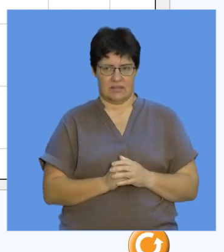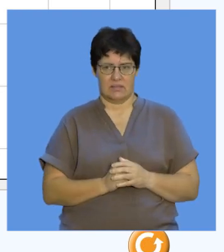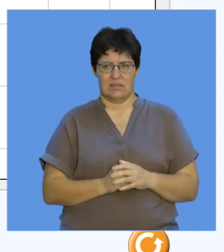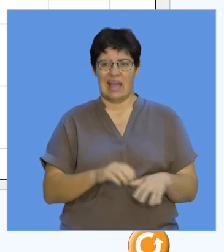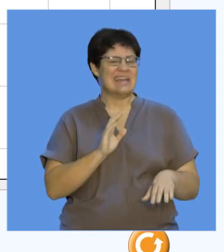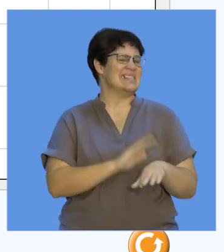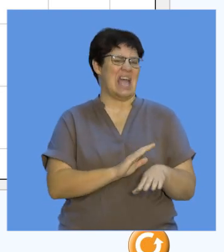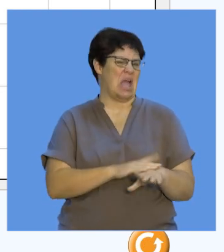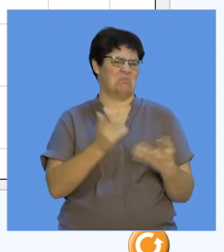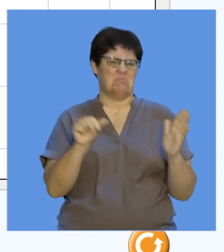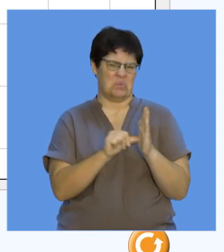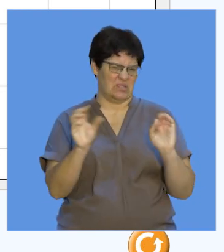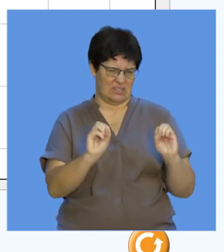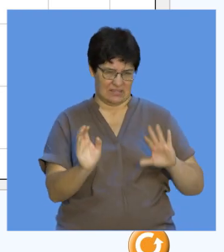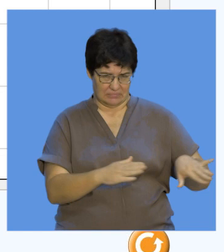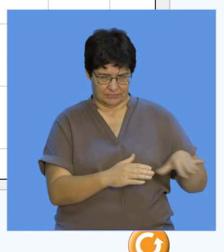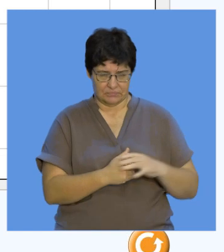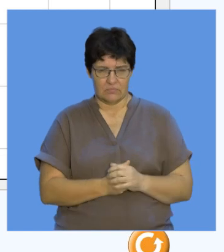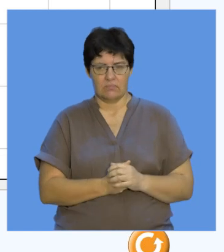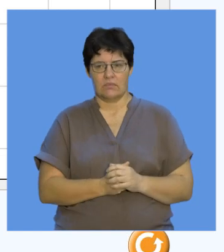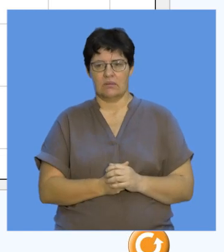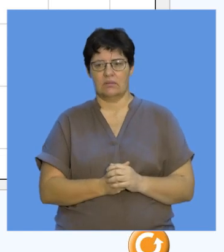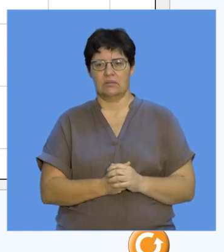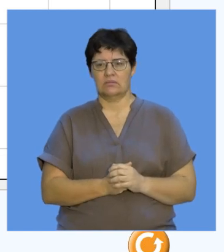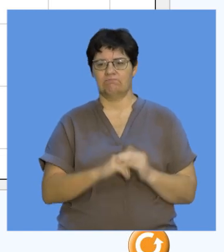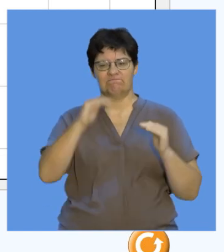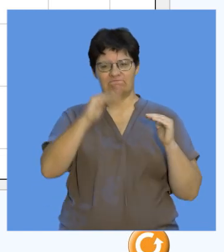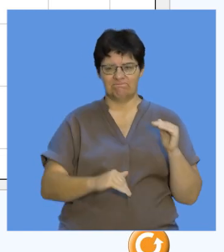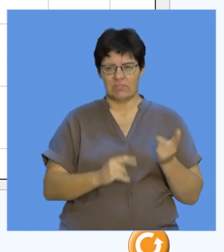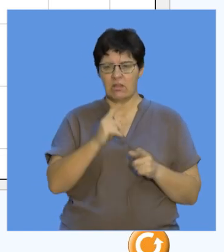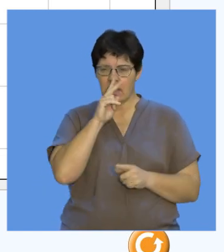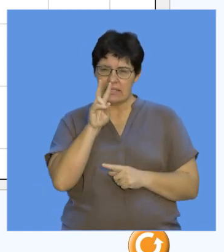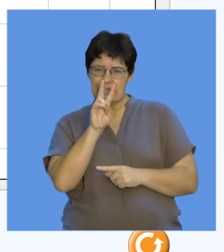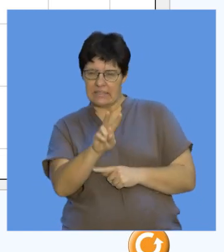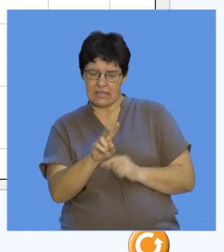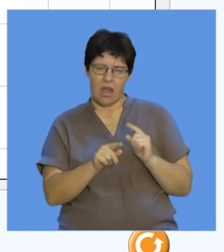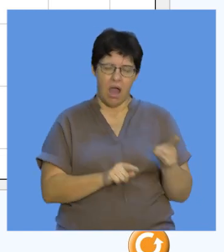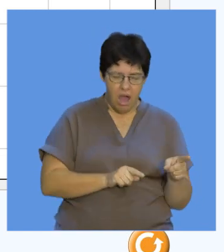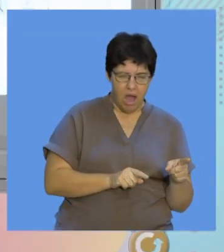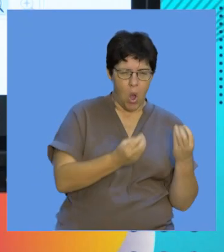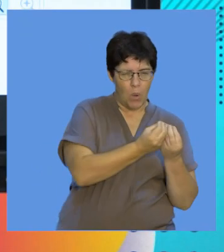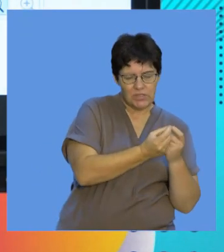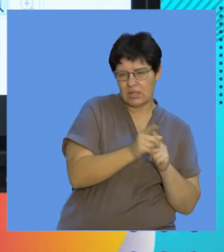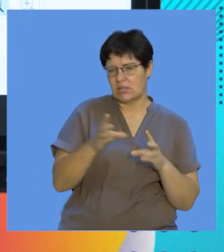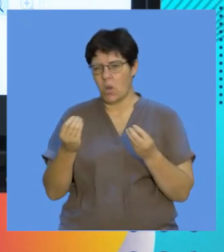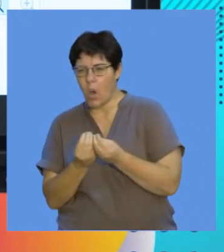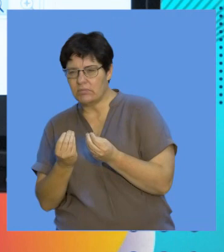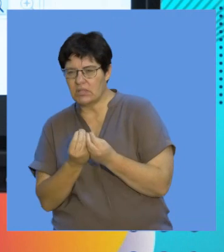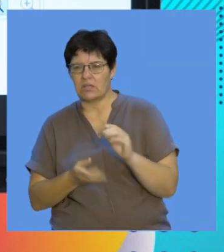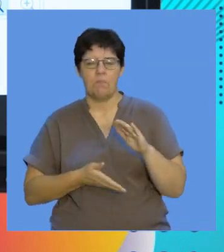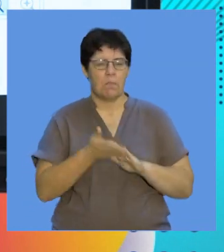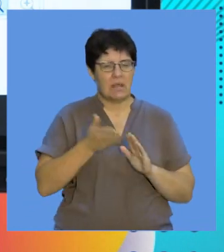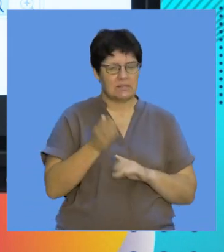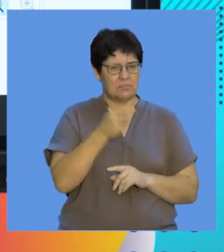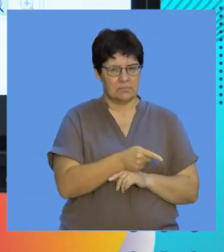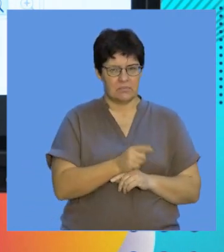time. At the bottom, I've got a whole bunch of stuff, so I can already see that the momentum